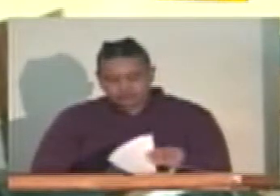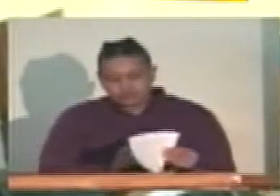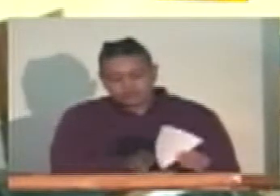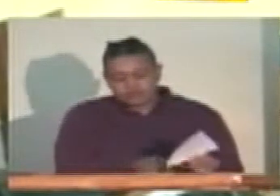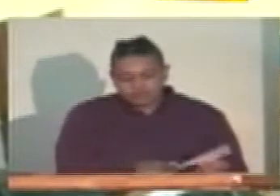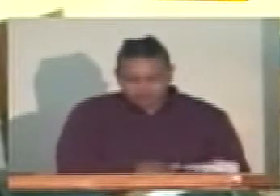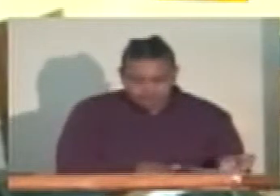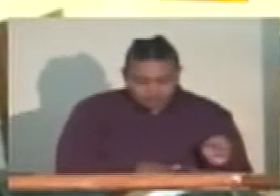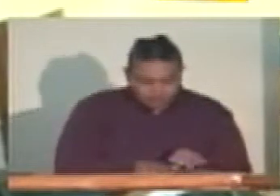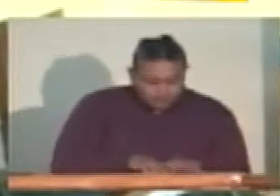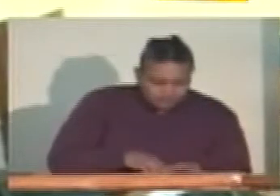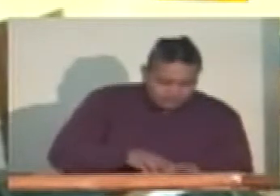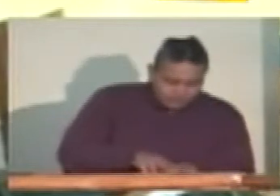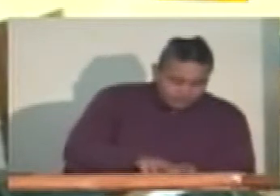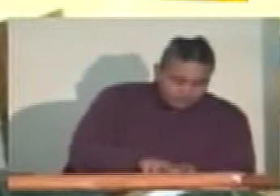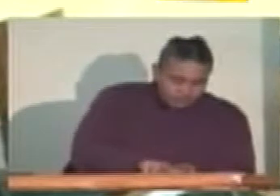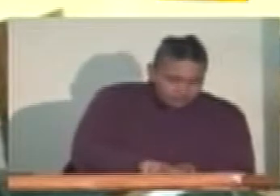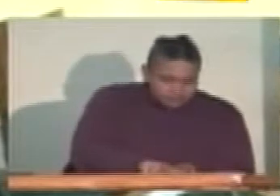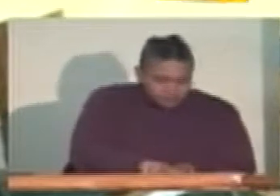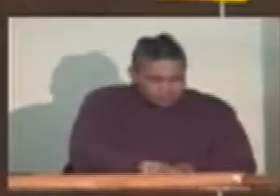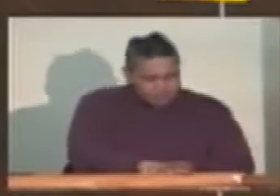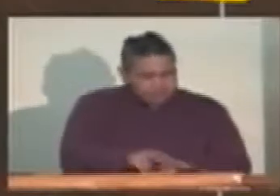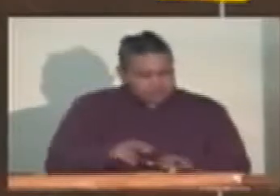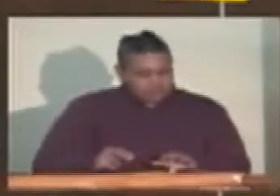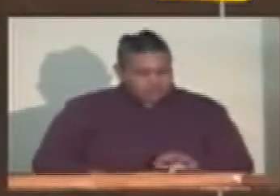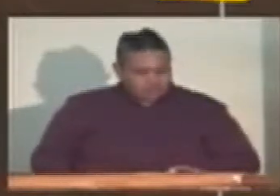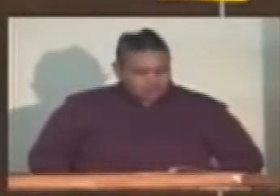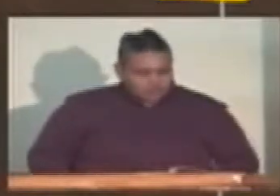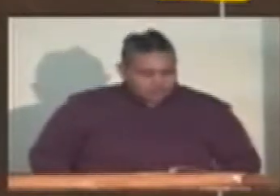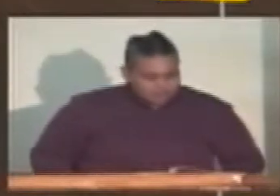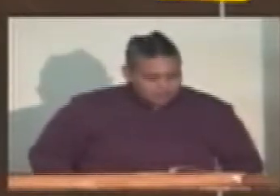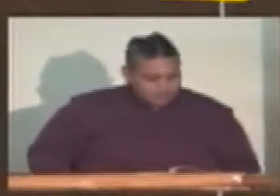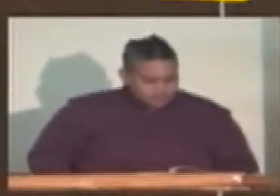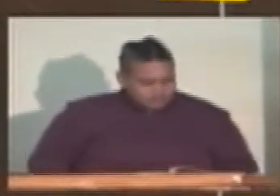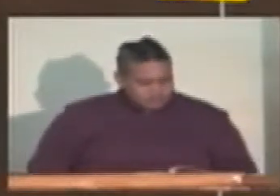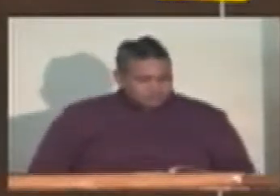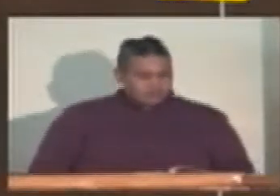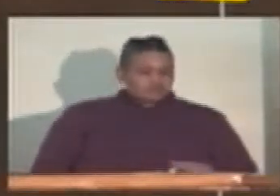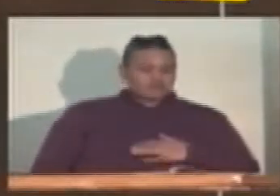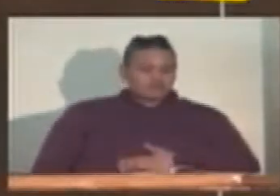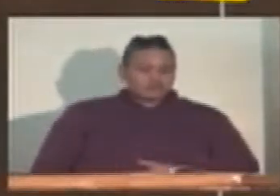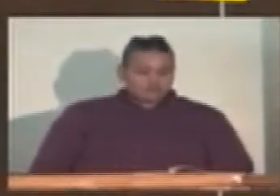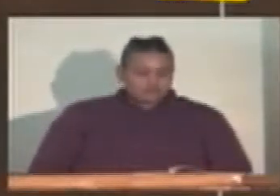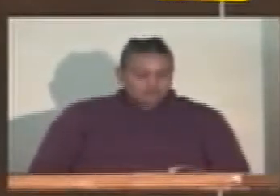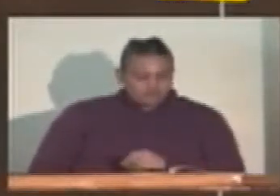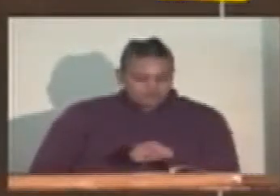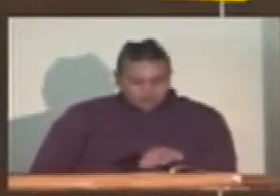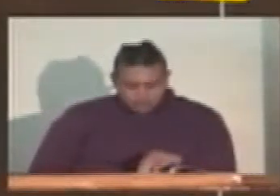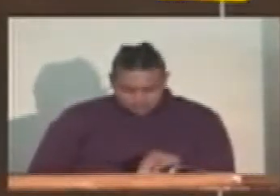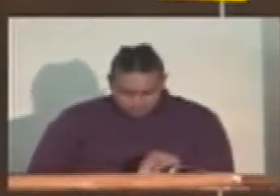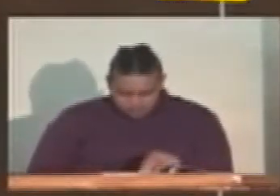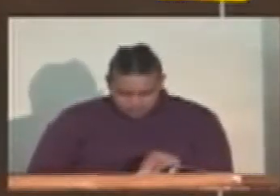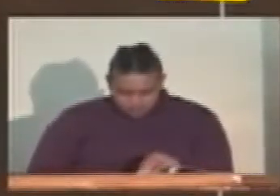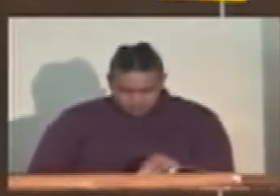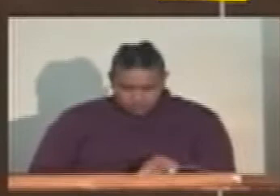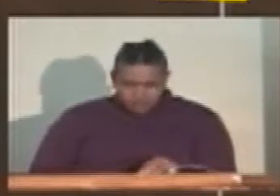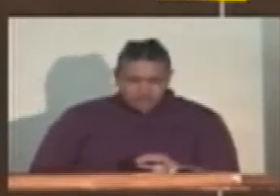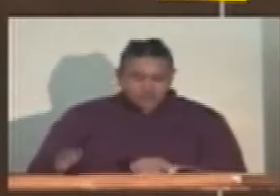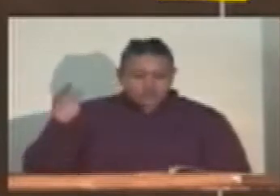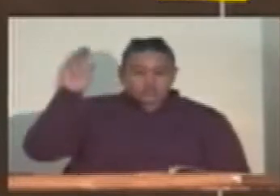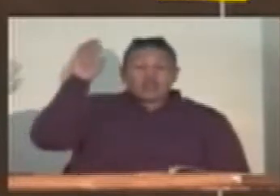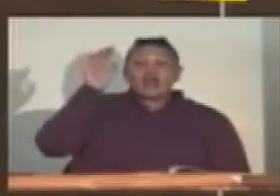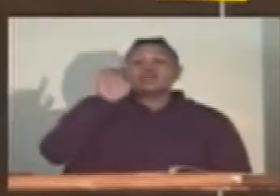Mr. Speaker, there was a report, an article done by Mr. Dennis